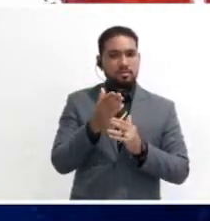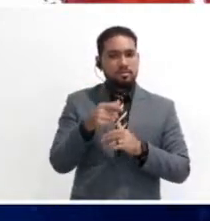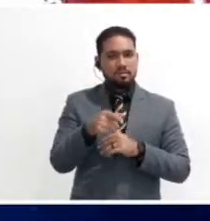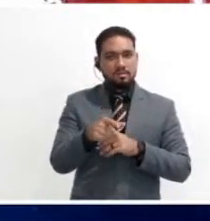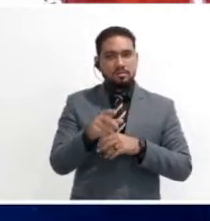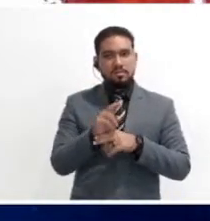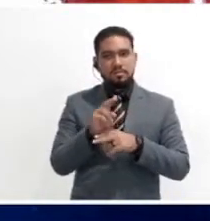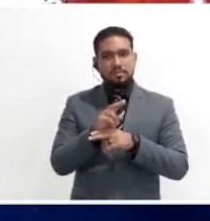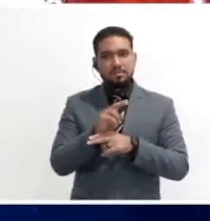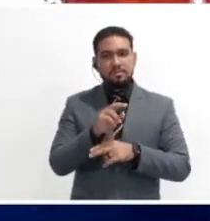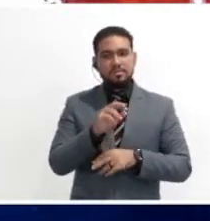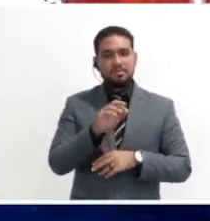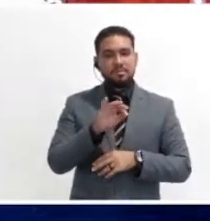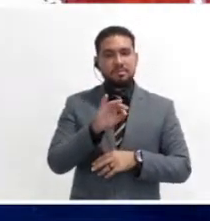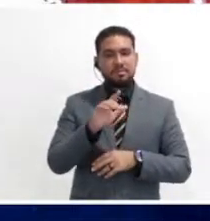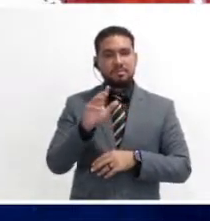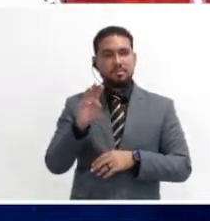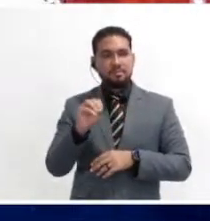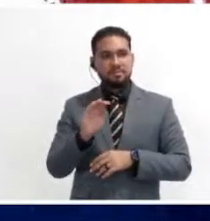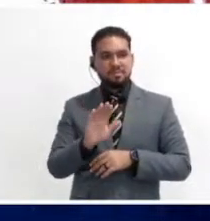compression molding.